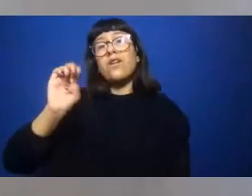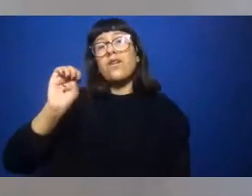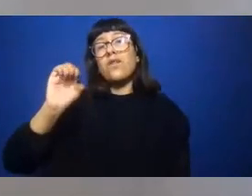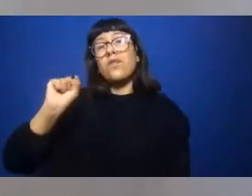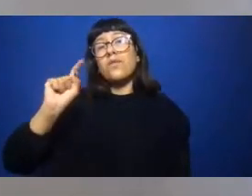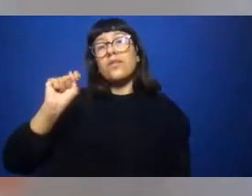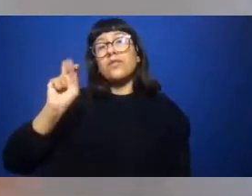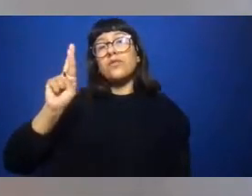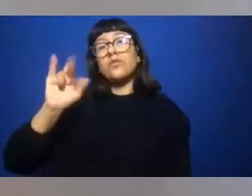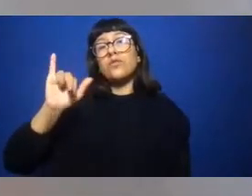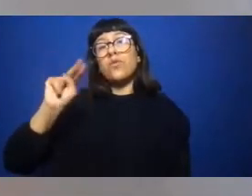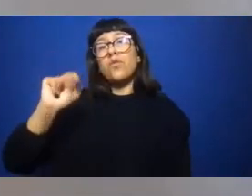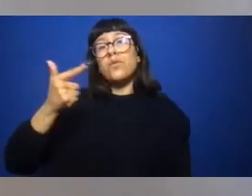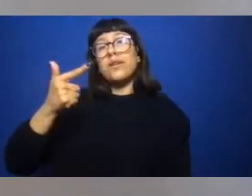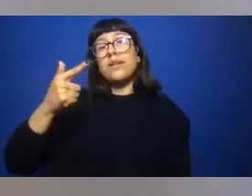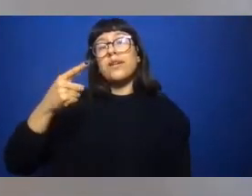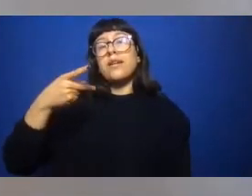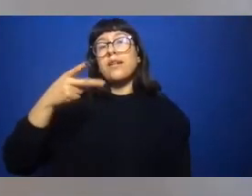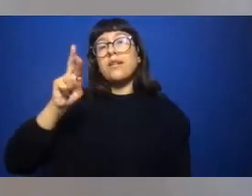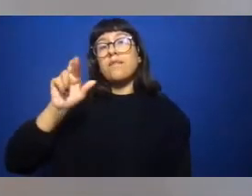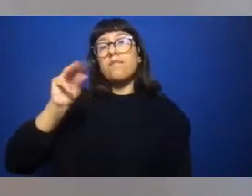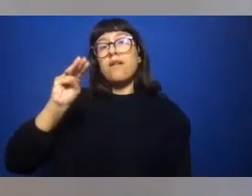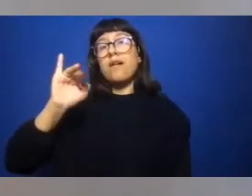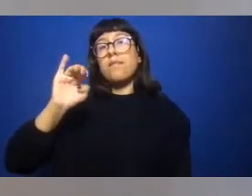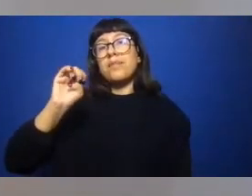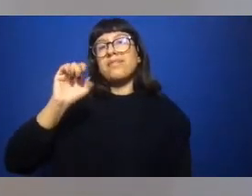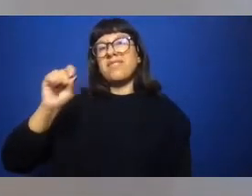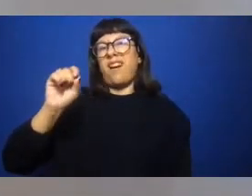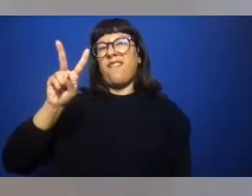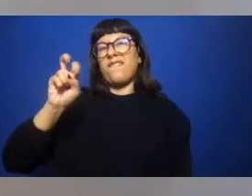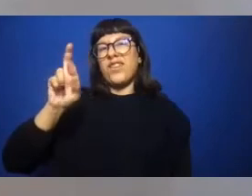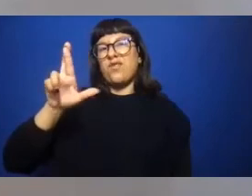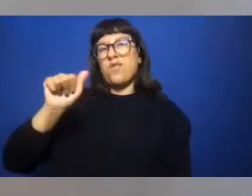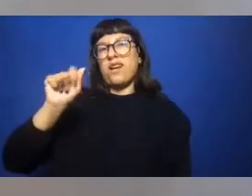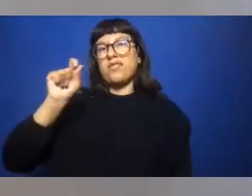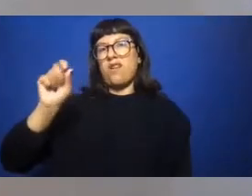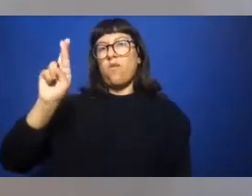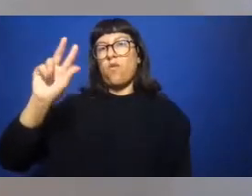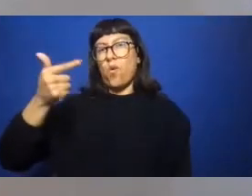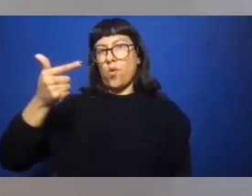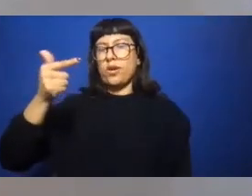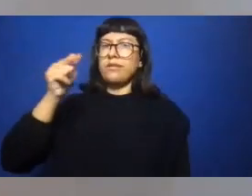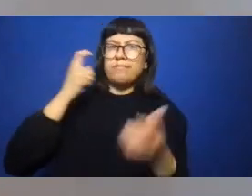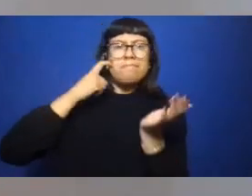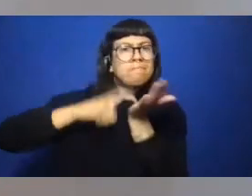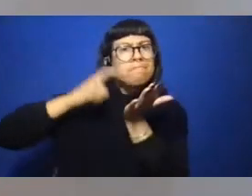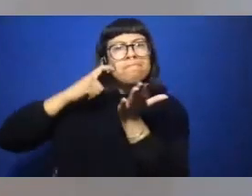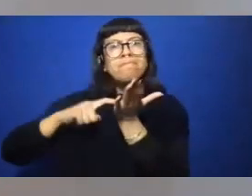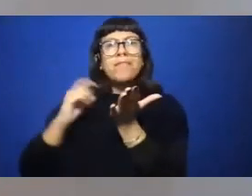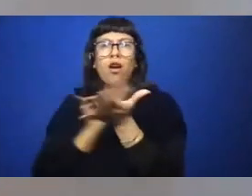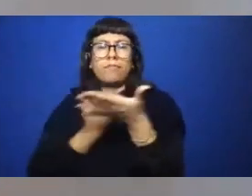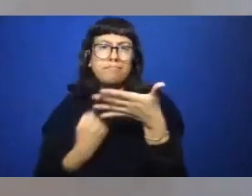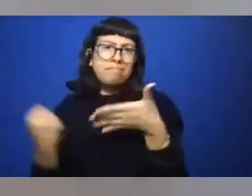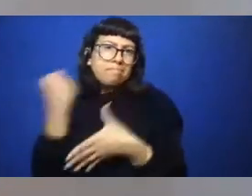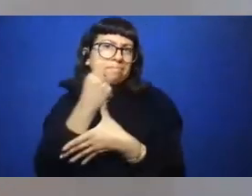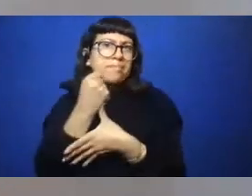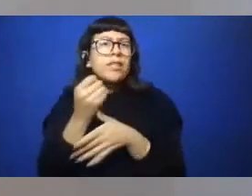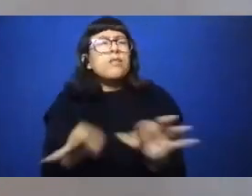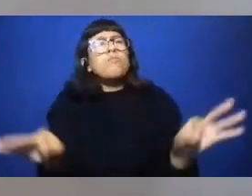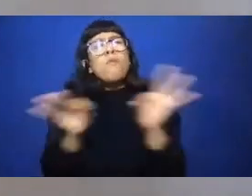www.restoringpromise.vera.org, for more information about why those 4 areas are so critical for that young adult age